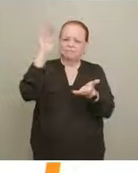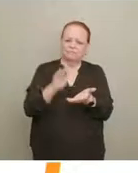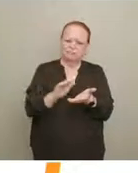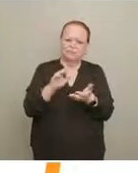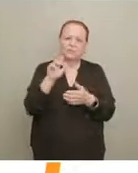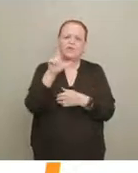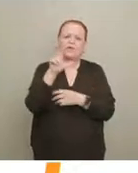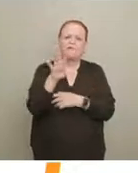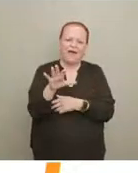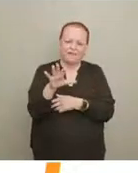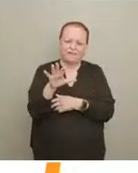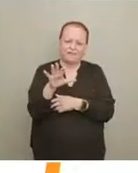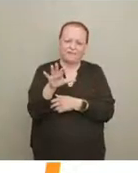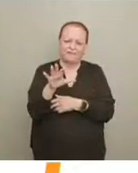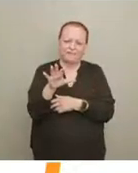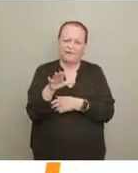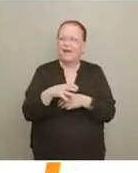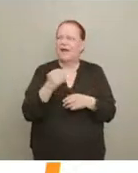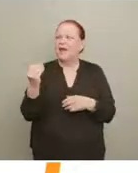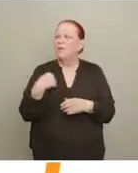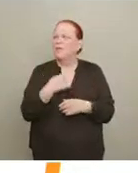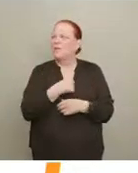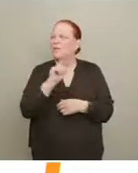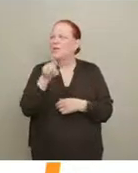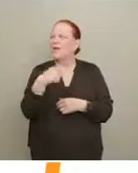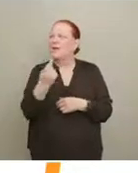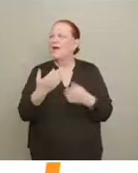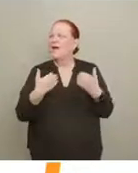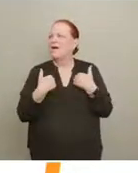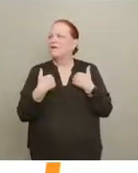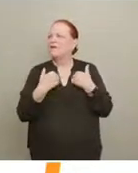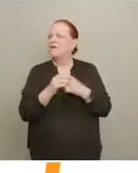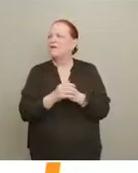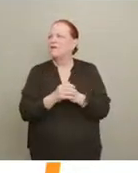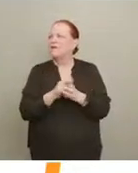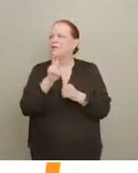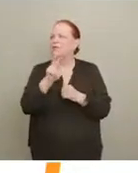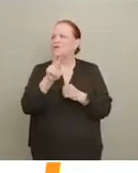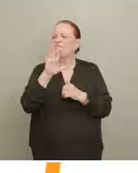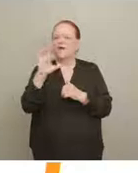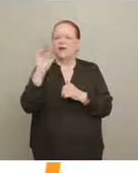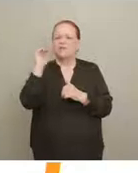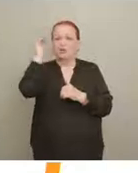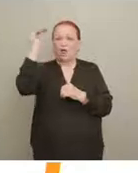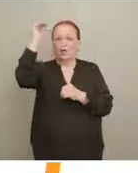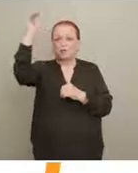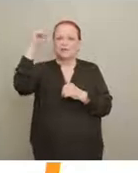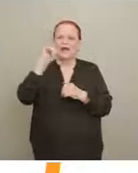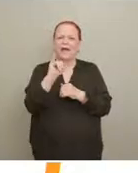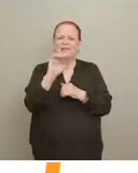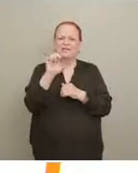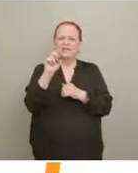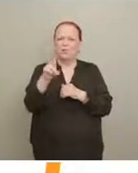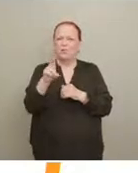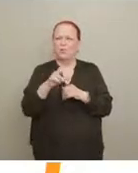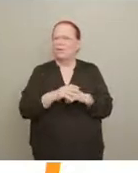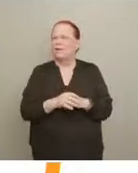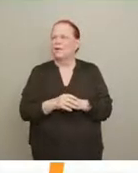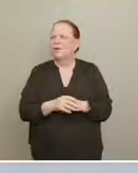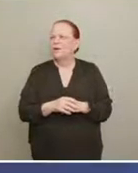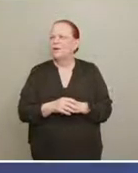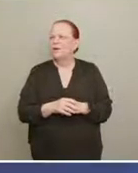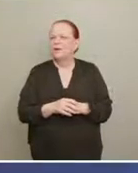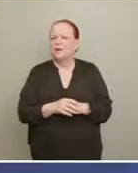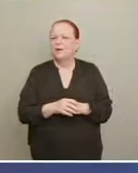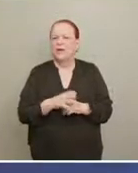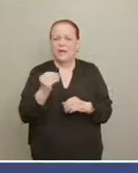35, and we only have 35 adults in the ICU. We no longer, as